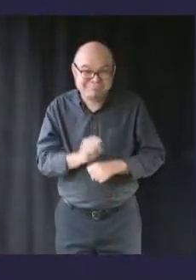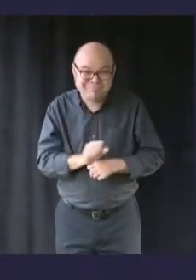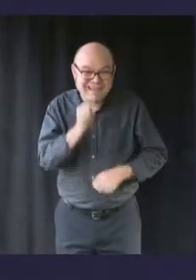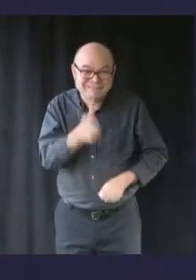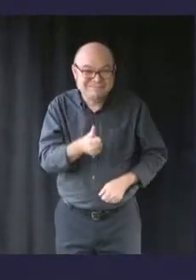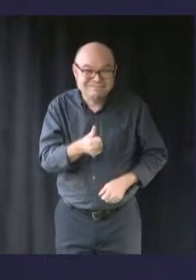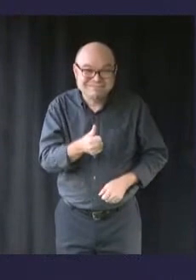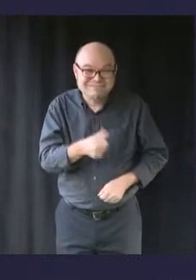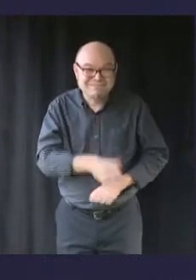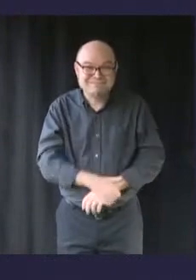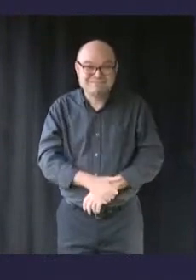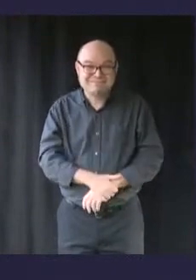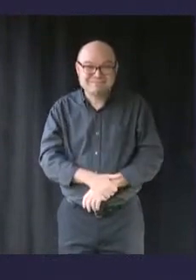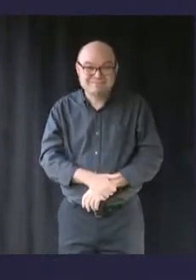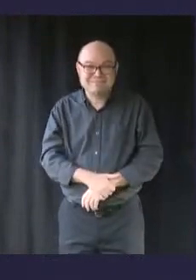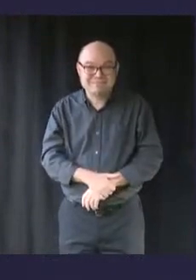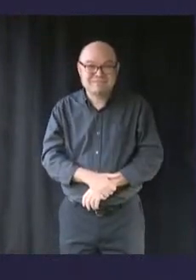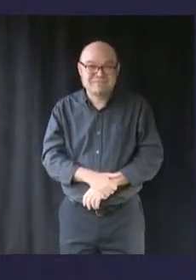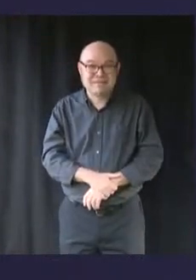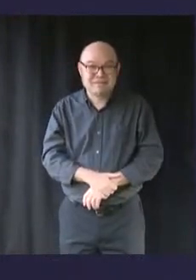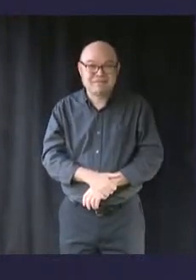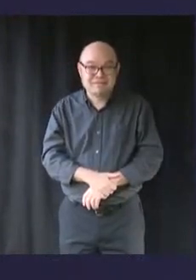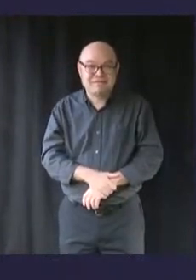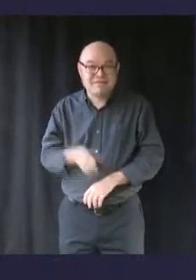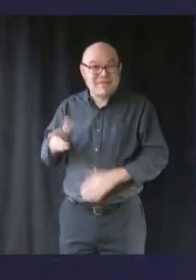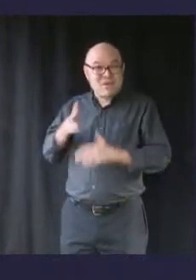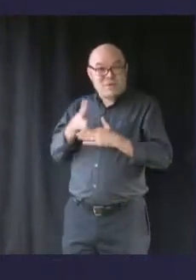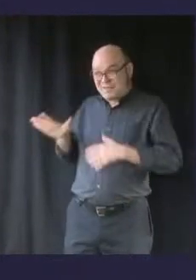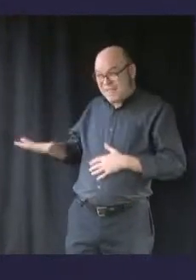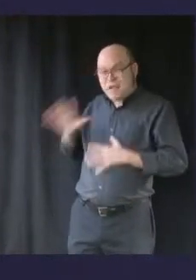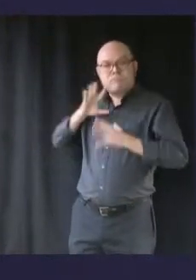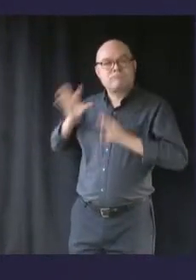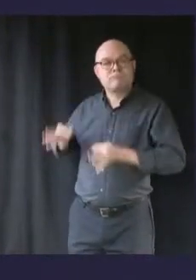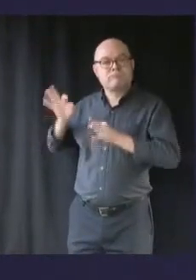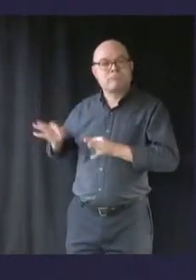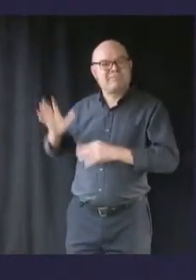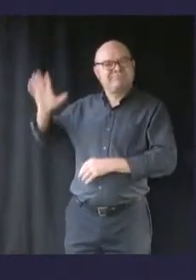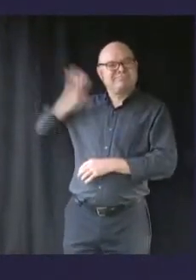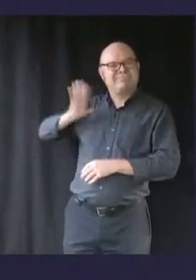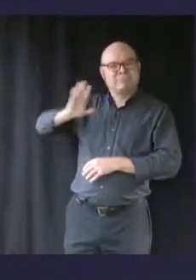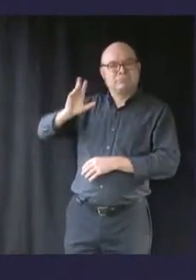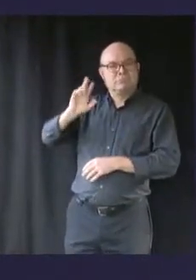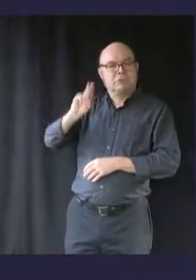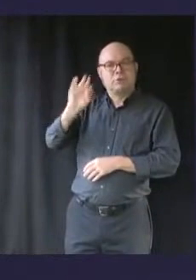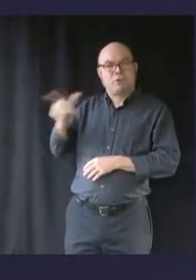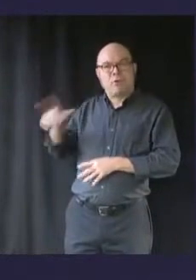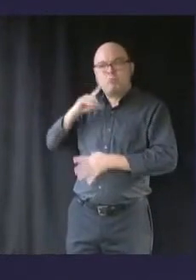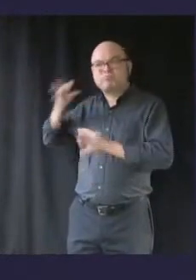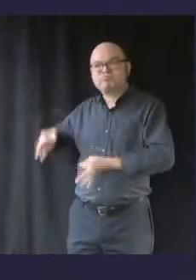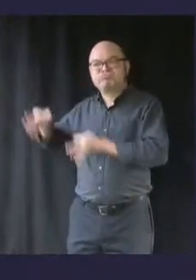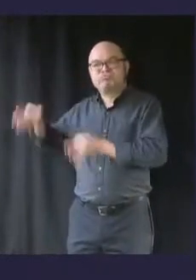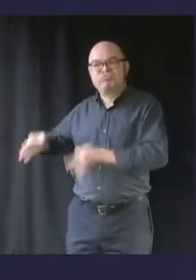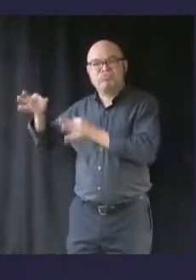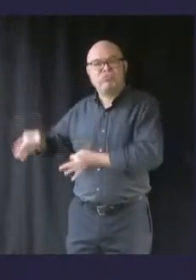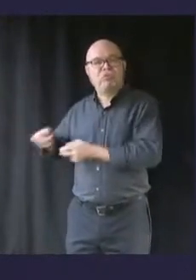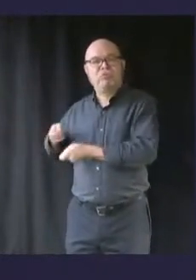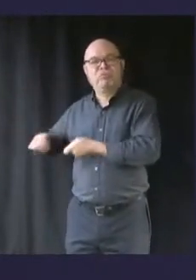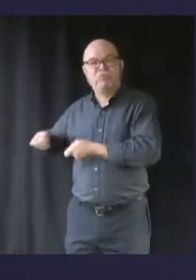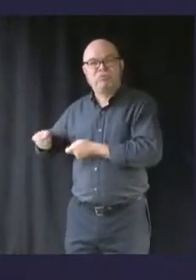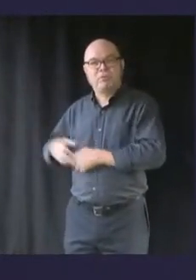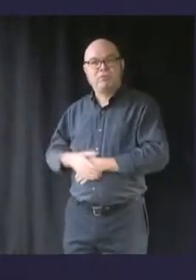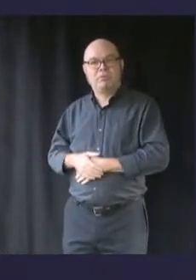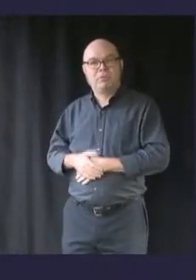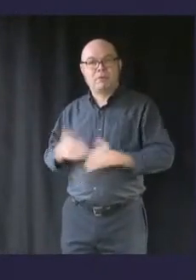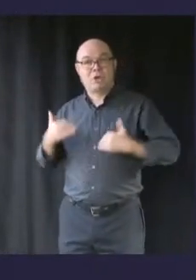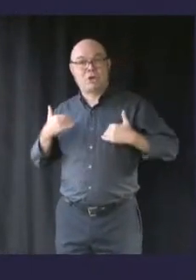result of choices made by individual human beings and world leaders. And sadly, when we look